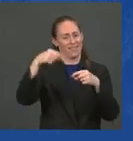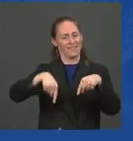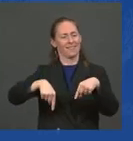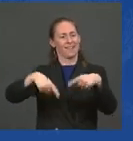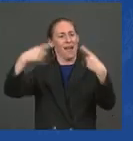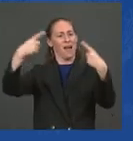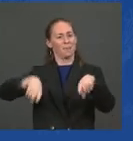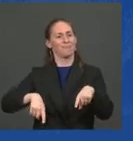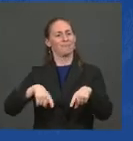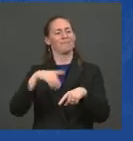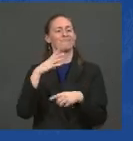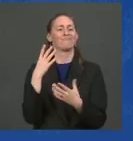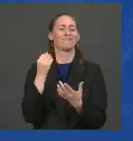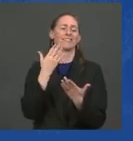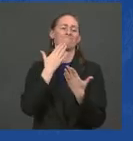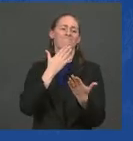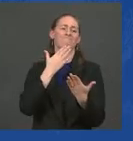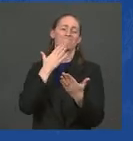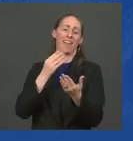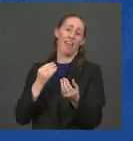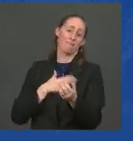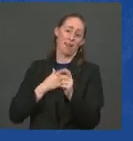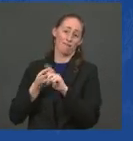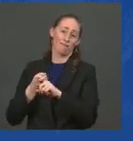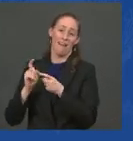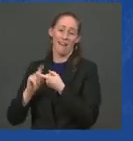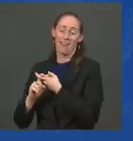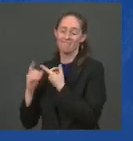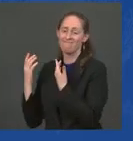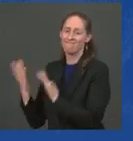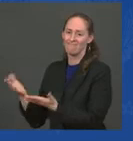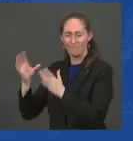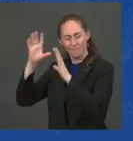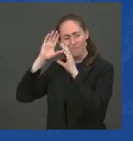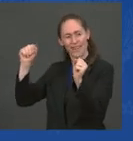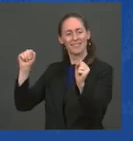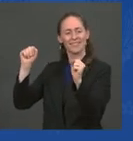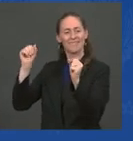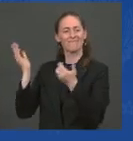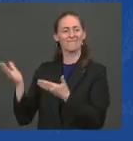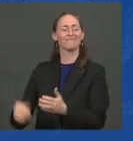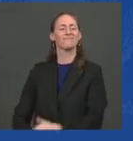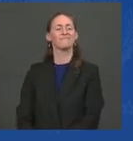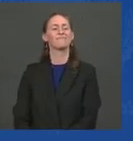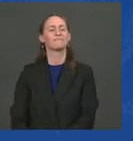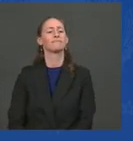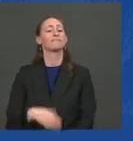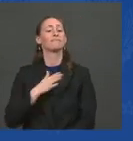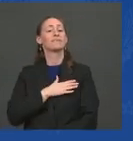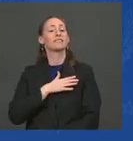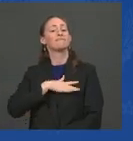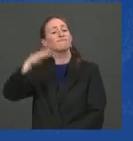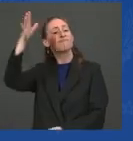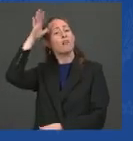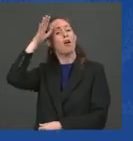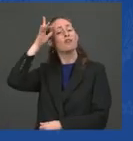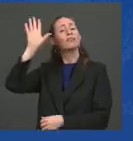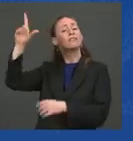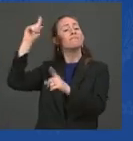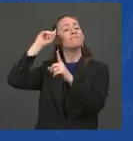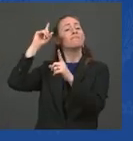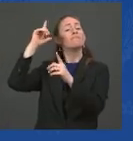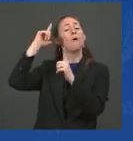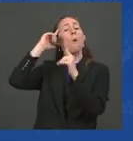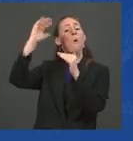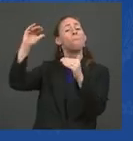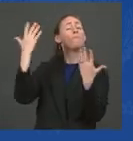course, my friend, the President of the United States. In response to my father's hope that he uttered 75 years ago,